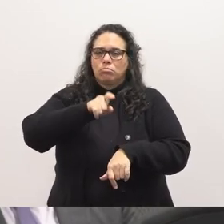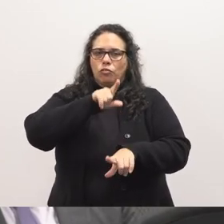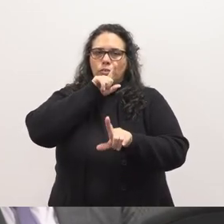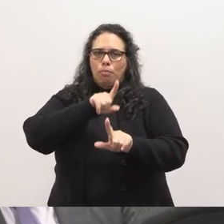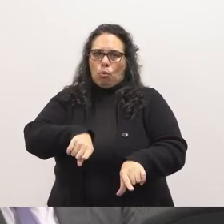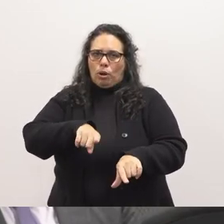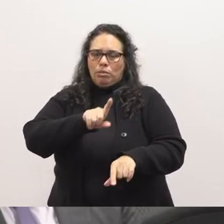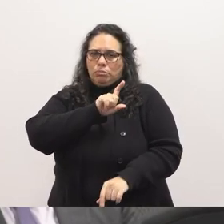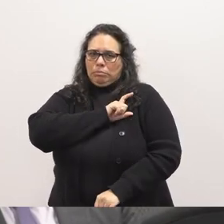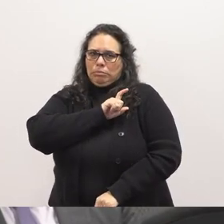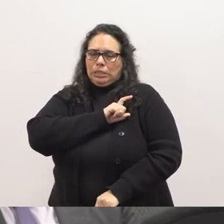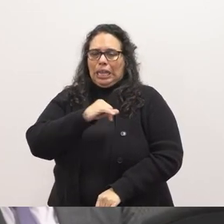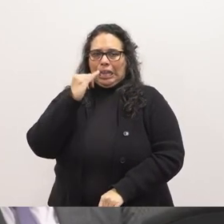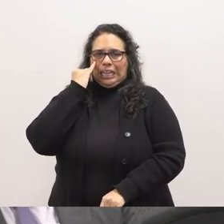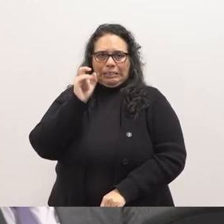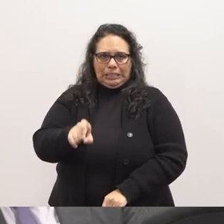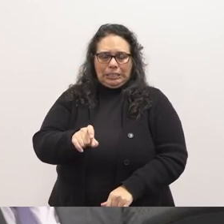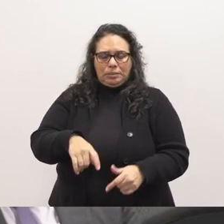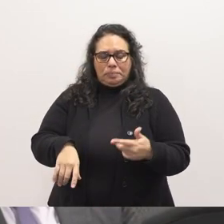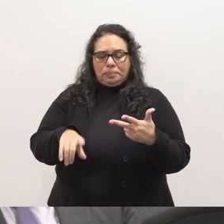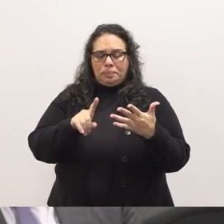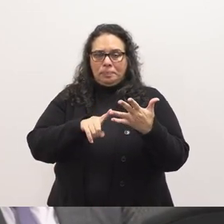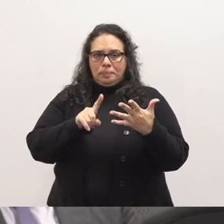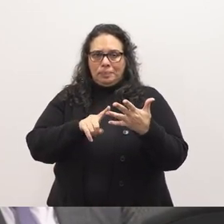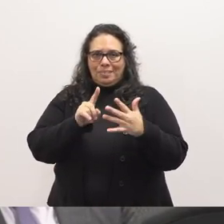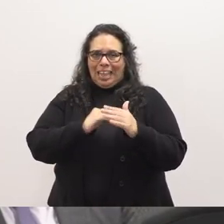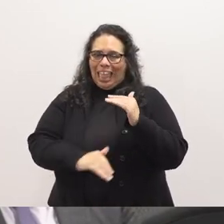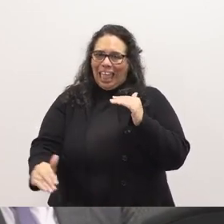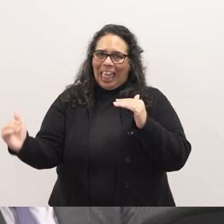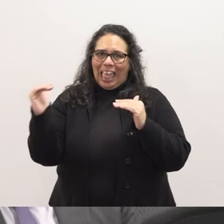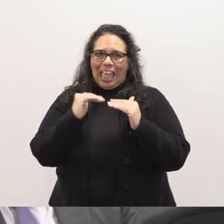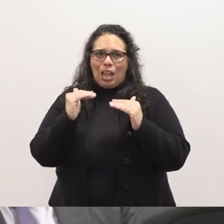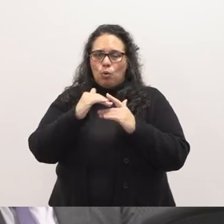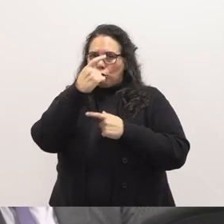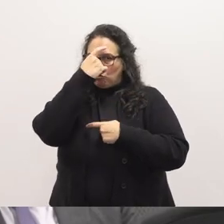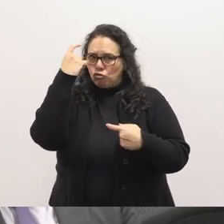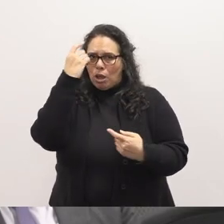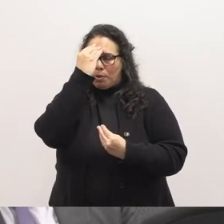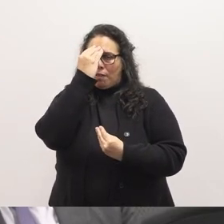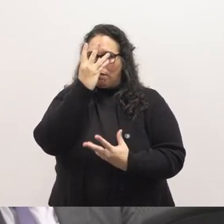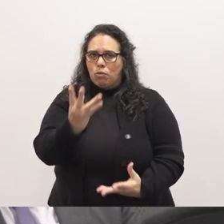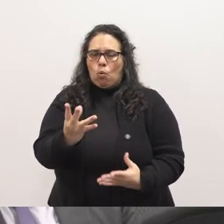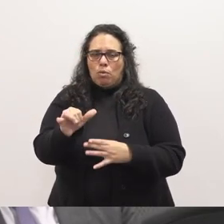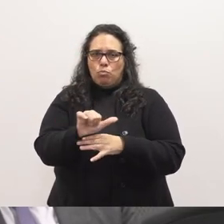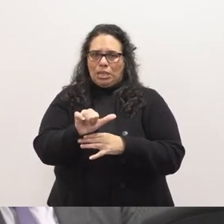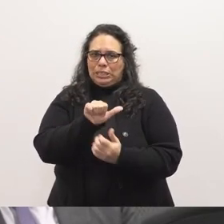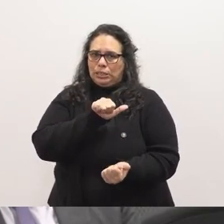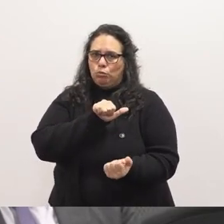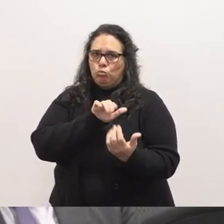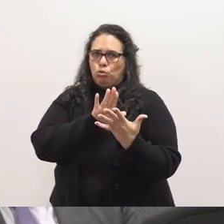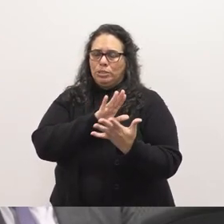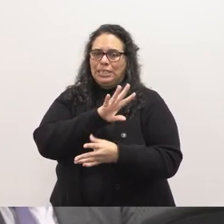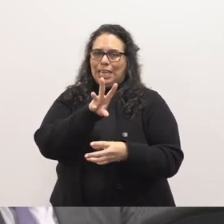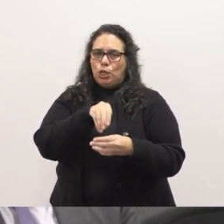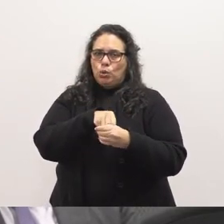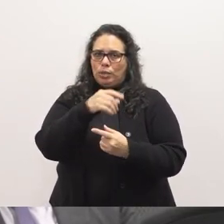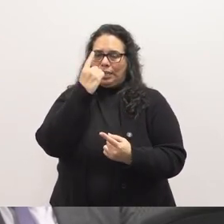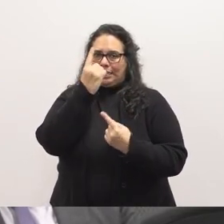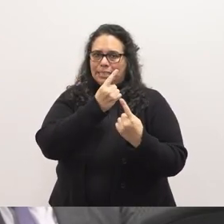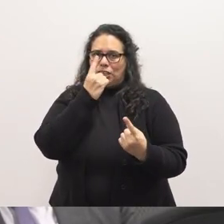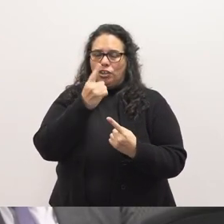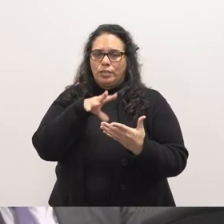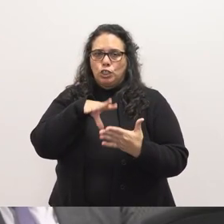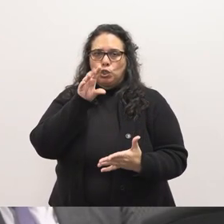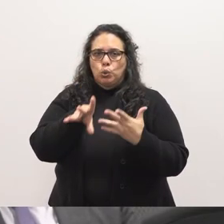safety when needed. Weaving in equity and trauma-informed practices and approaches, including consideration for students